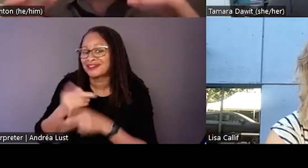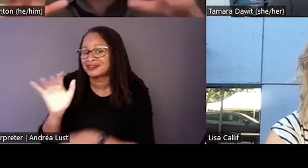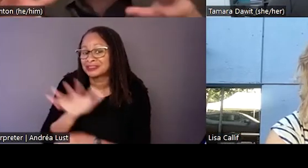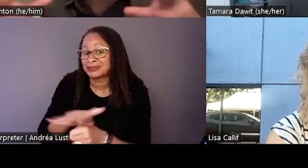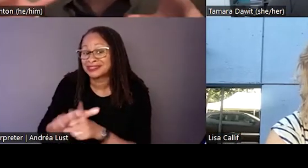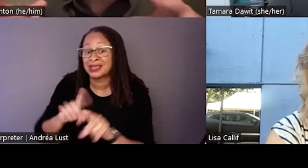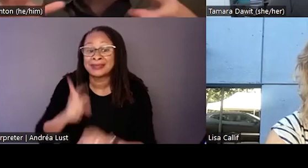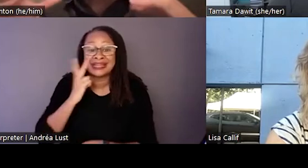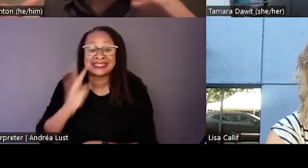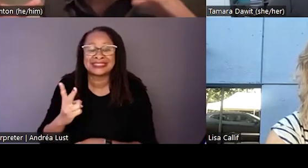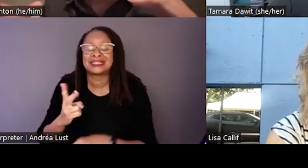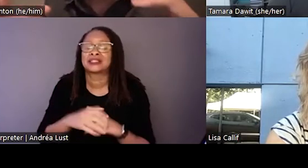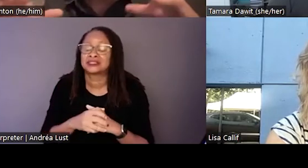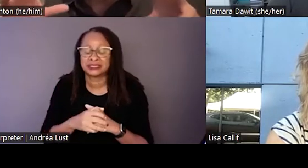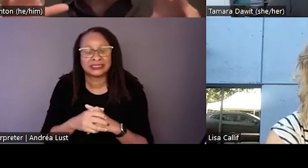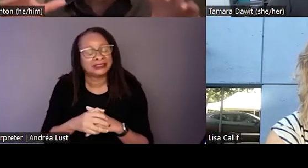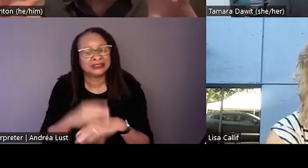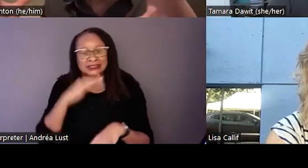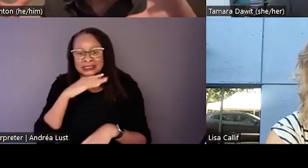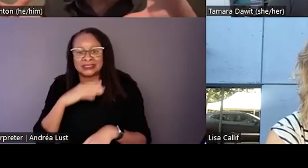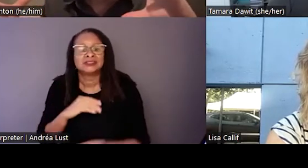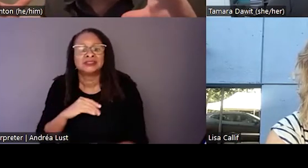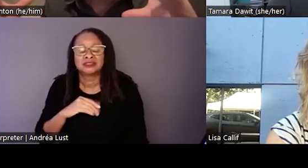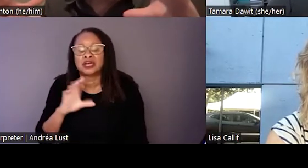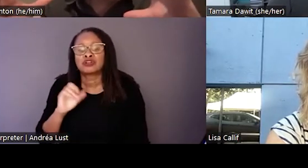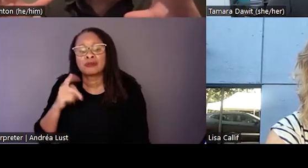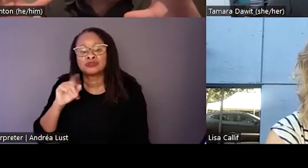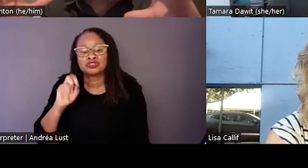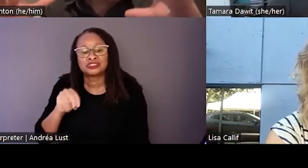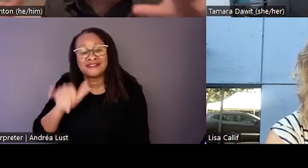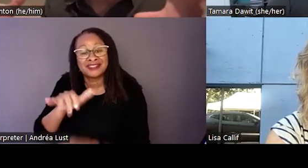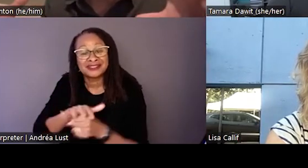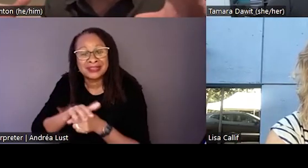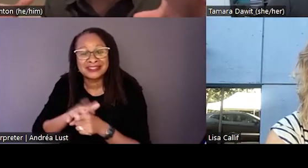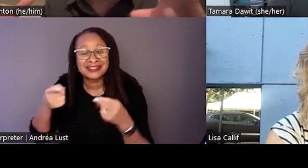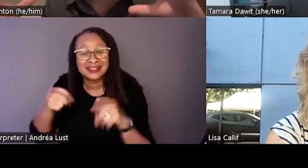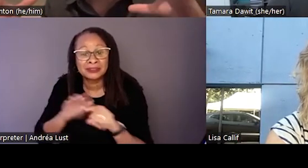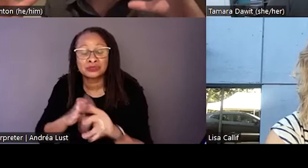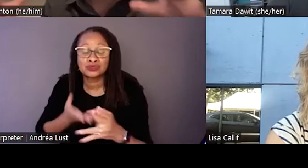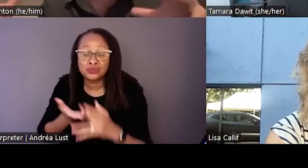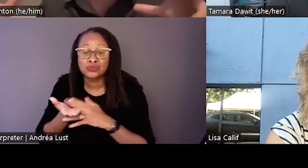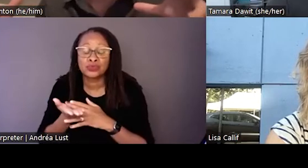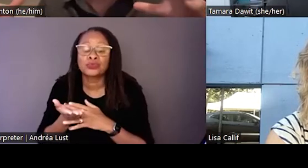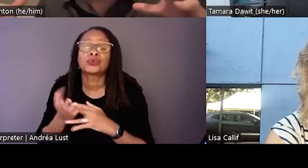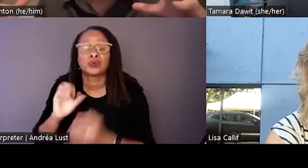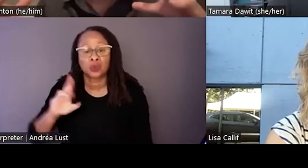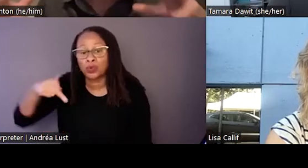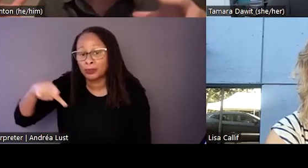see that there's a corruption of that space that is through these